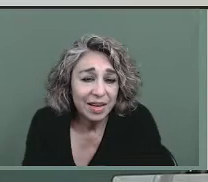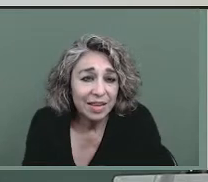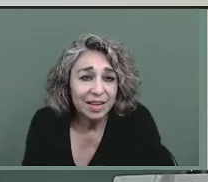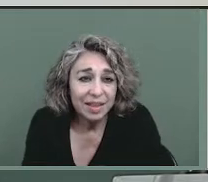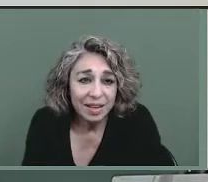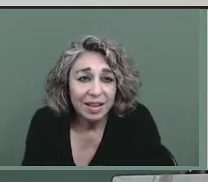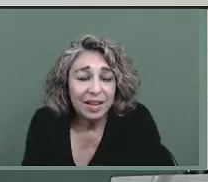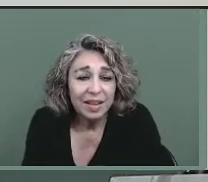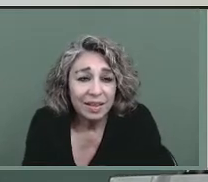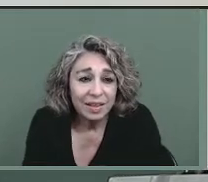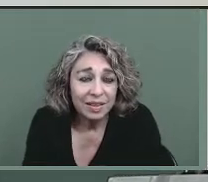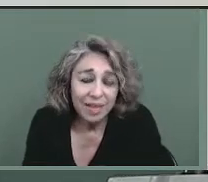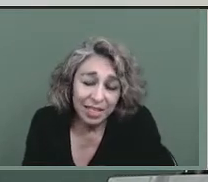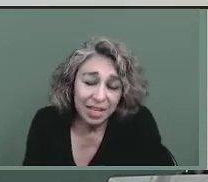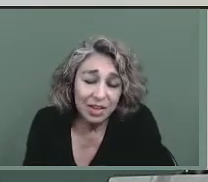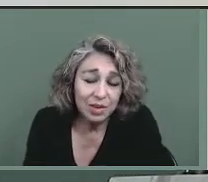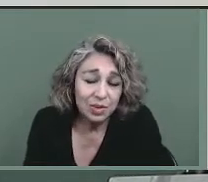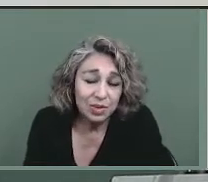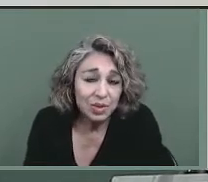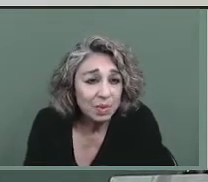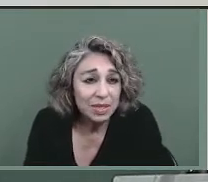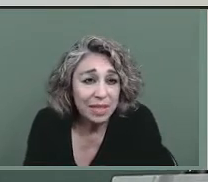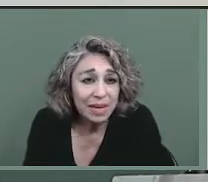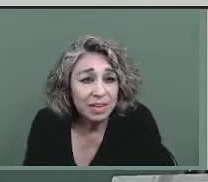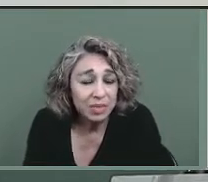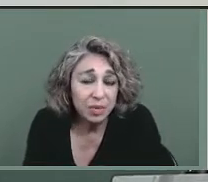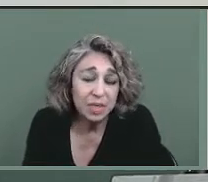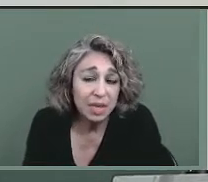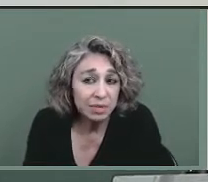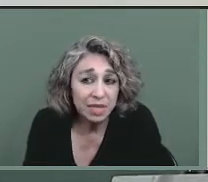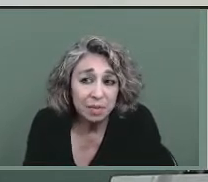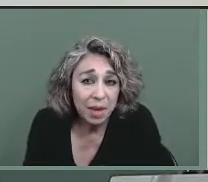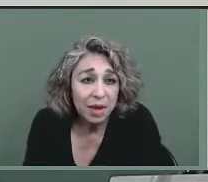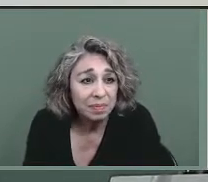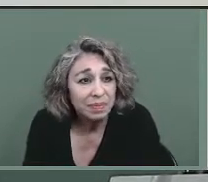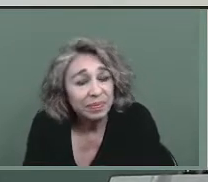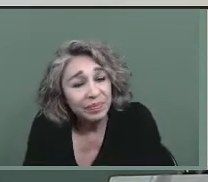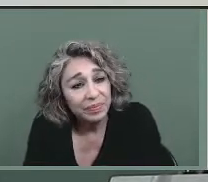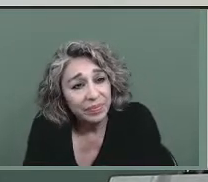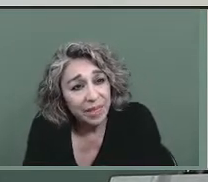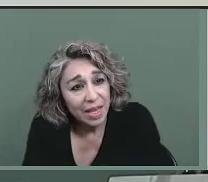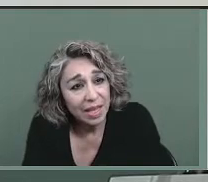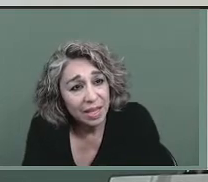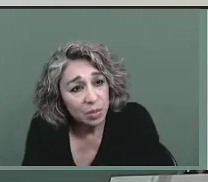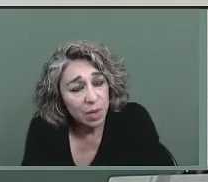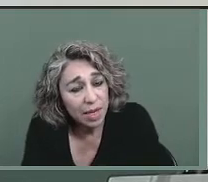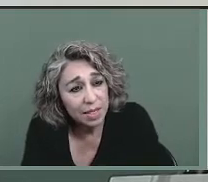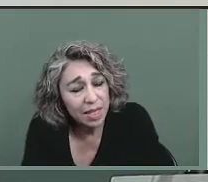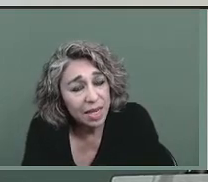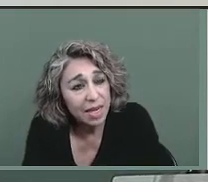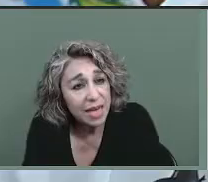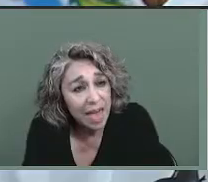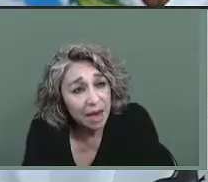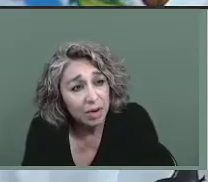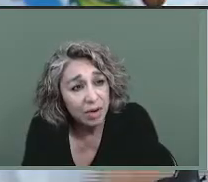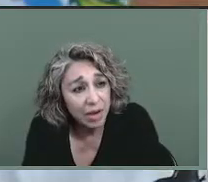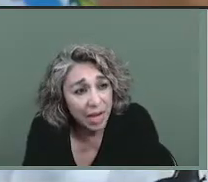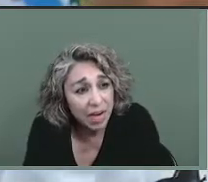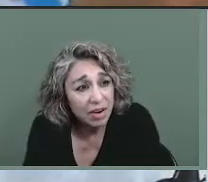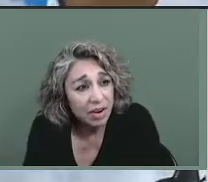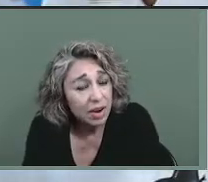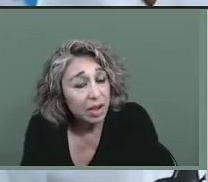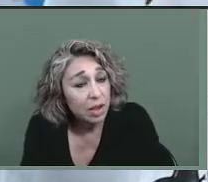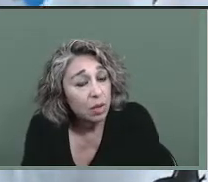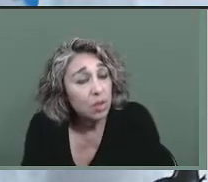then that's how you sweep the stairs from the top to the bottom. And that's what I can say now,